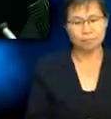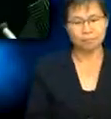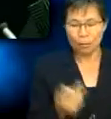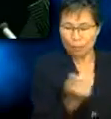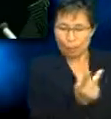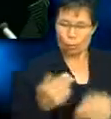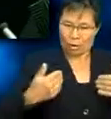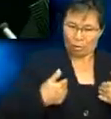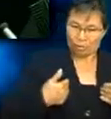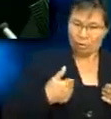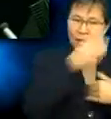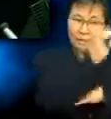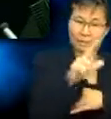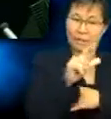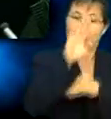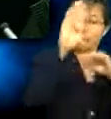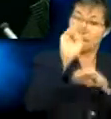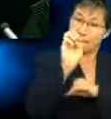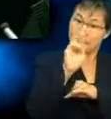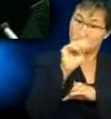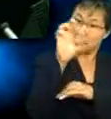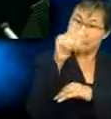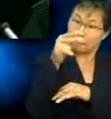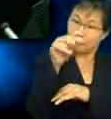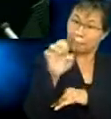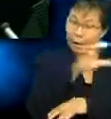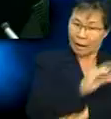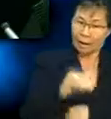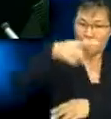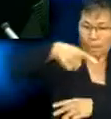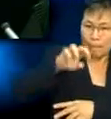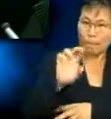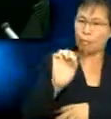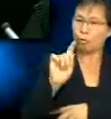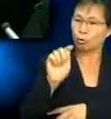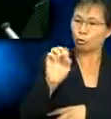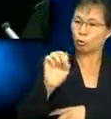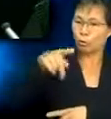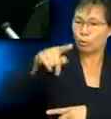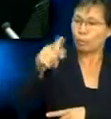Both have a cell membrane and protoplasm.